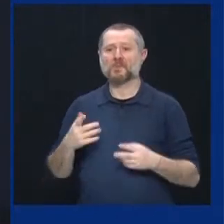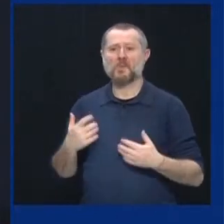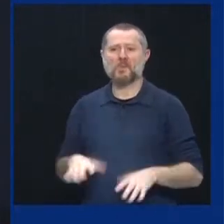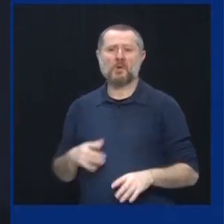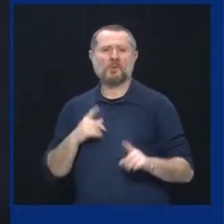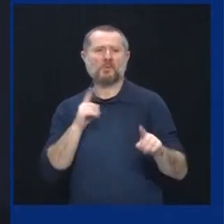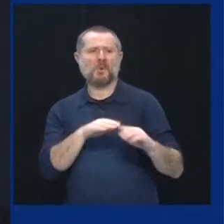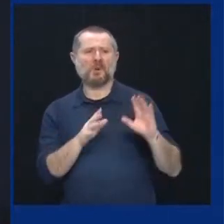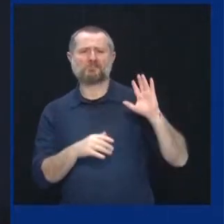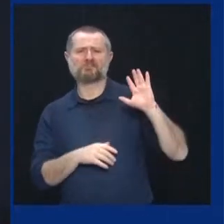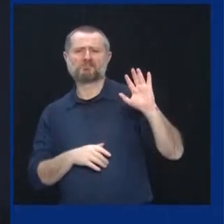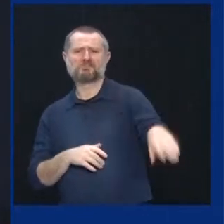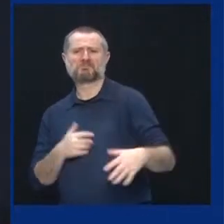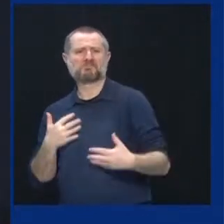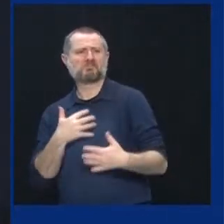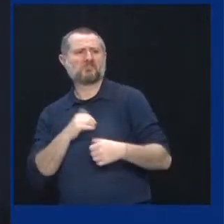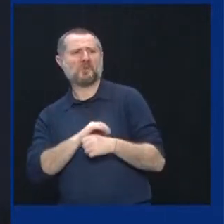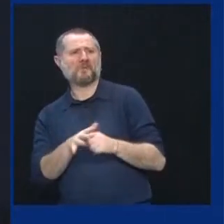now anyway.